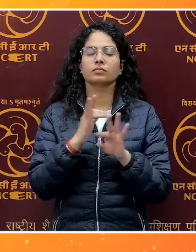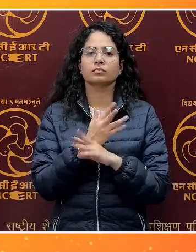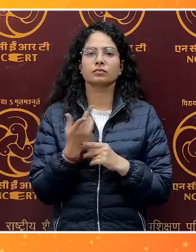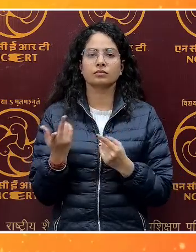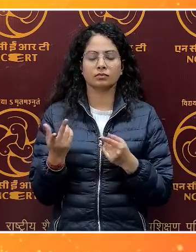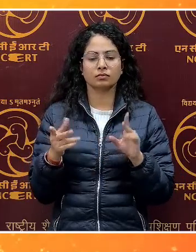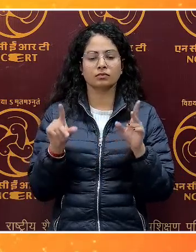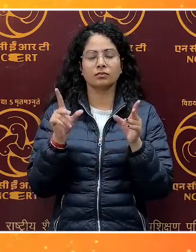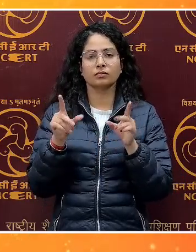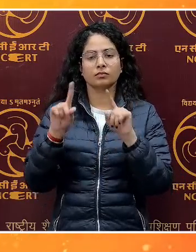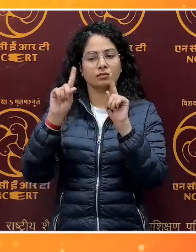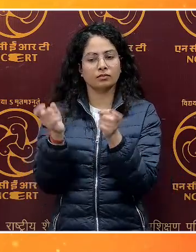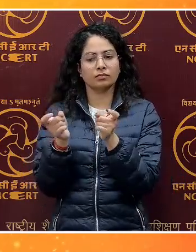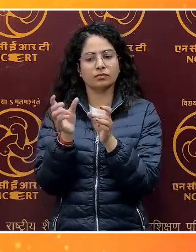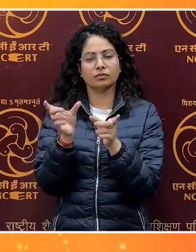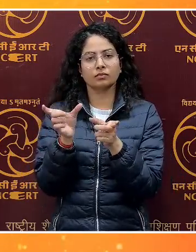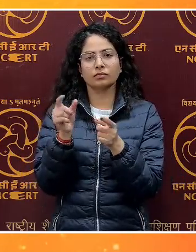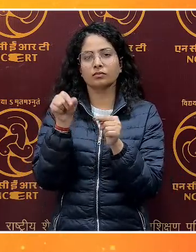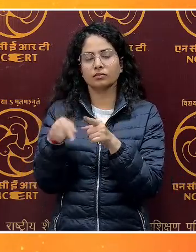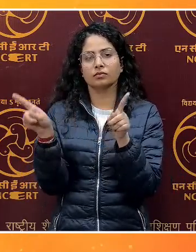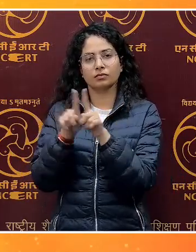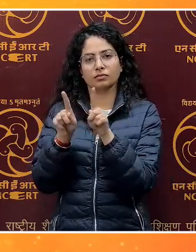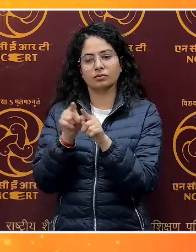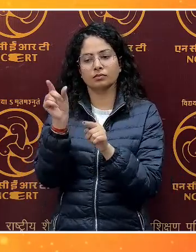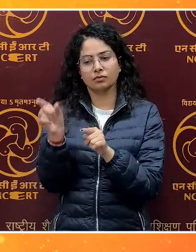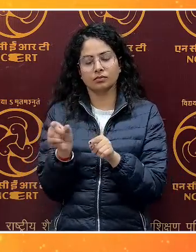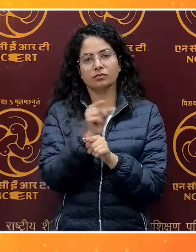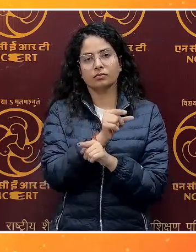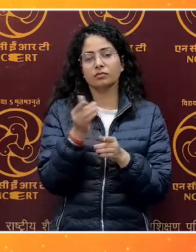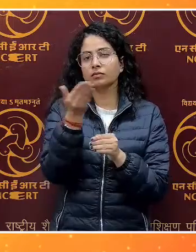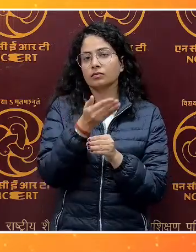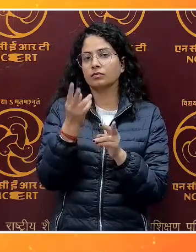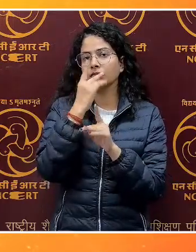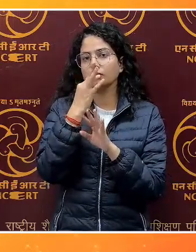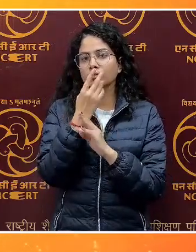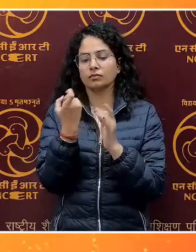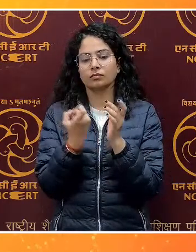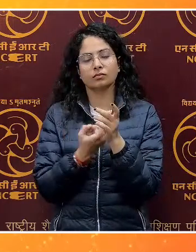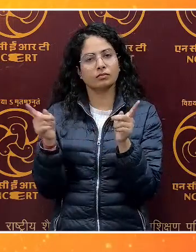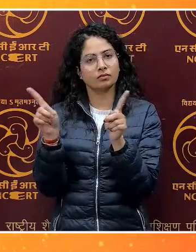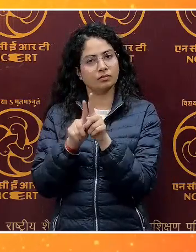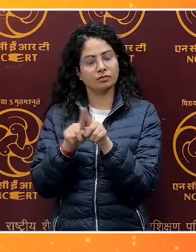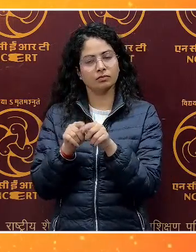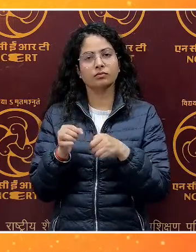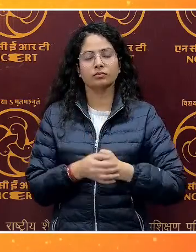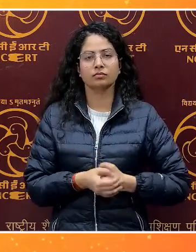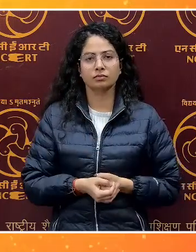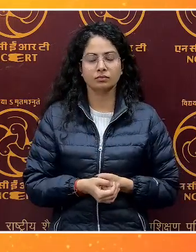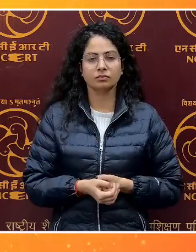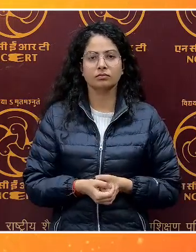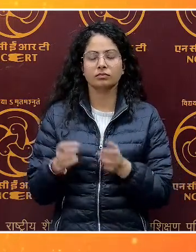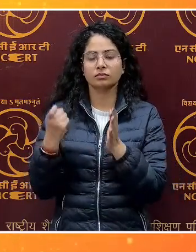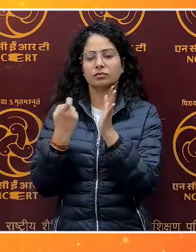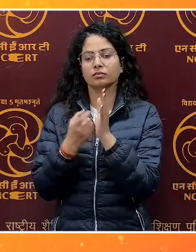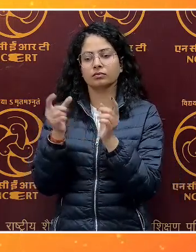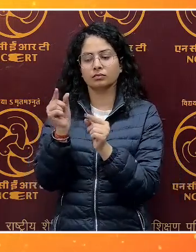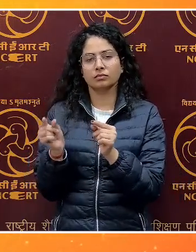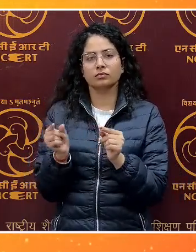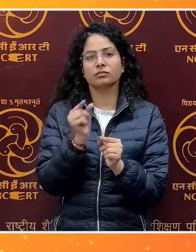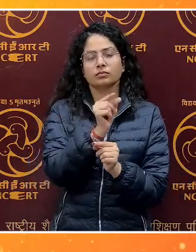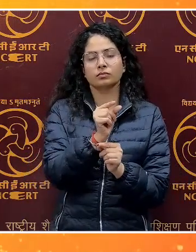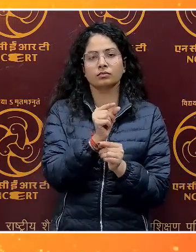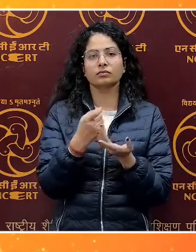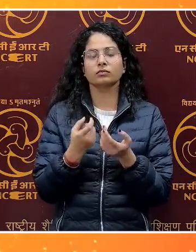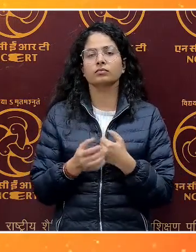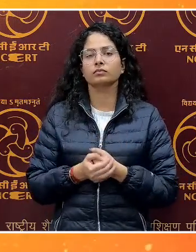out common. Can you see the radius is same, children? That is the benefit we have. So, we can take out common, we will have